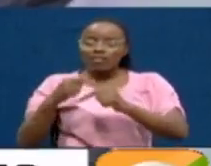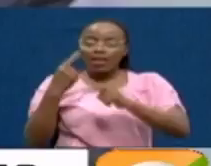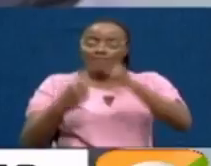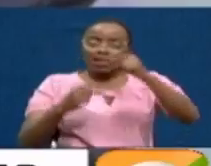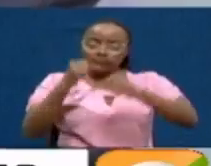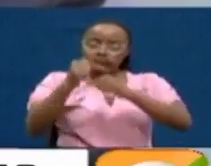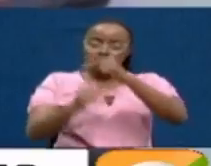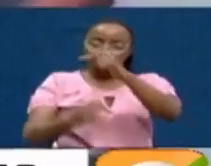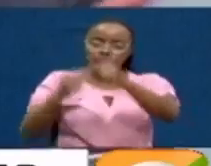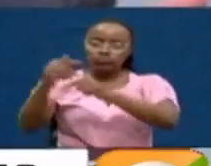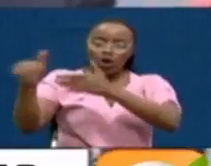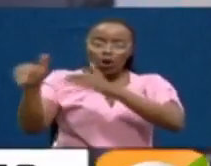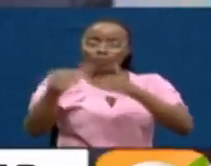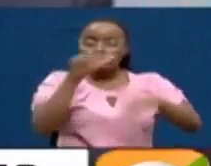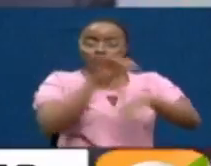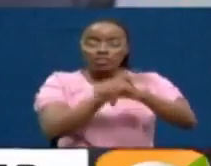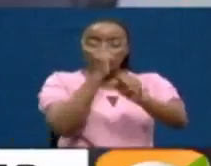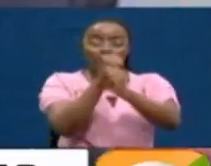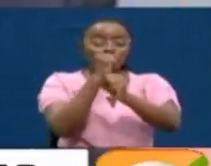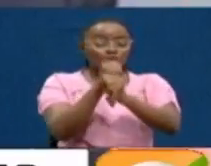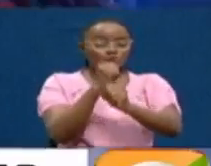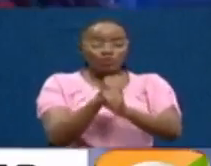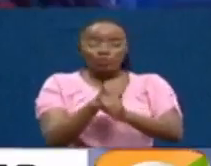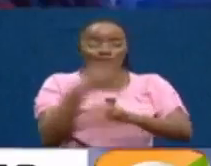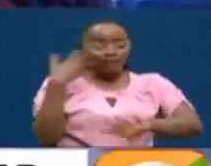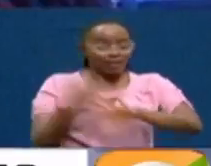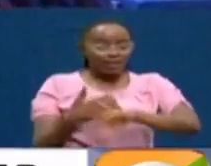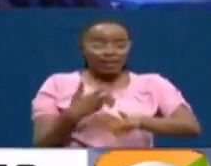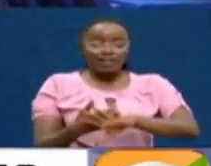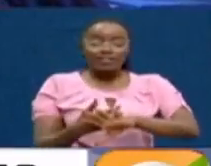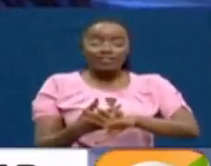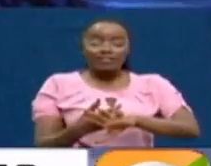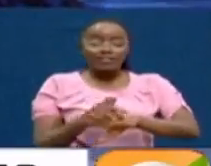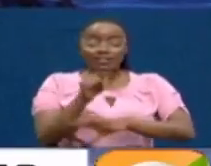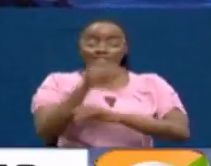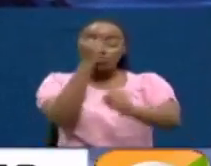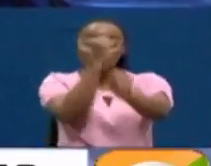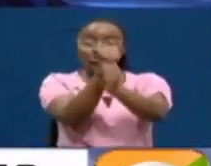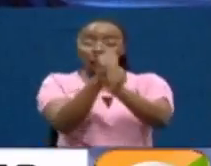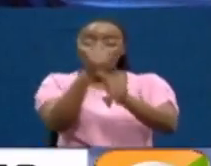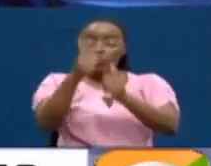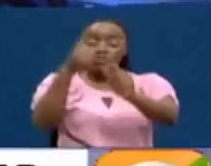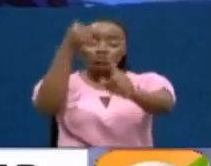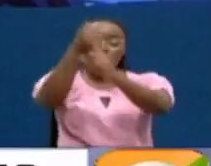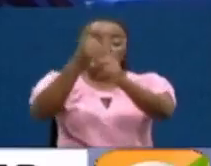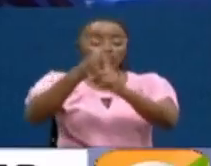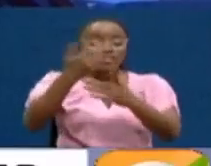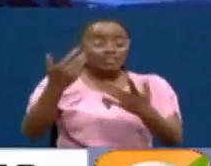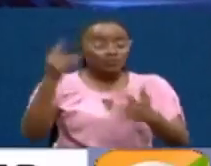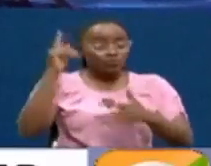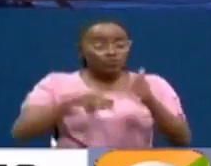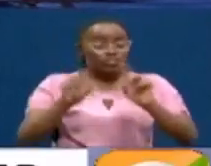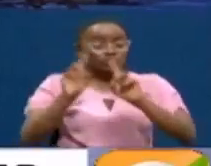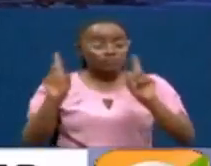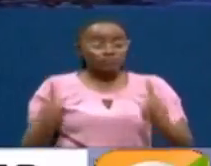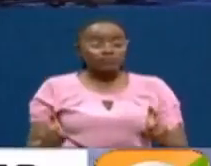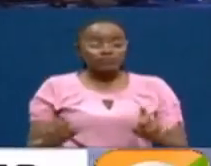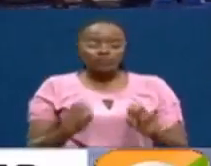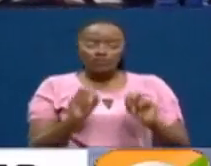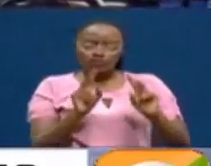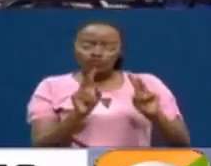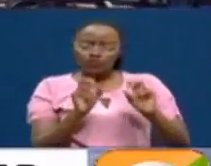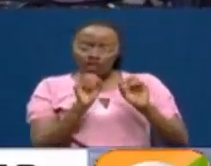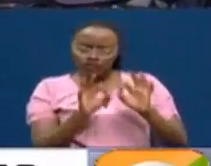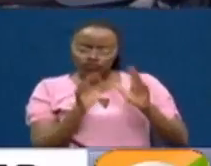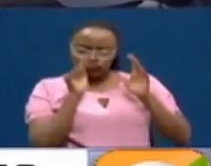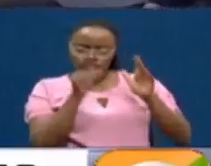and your chances of getting a job are actually coming down. So the thing is, what are those jobs that we're fighting? Now, if you look at our parents, they all